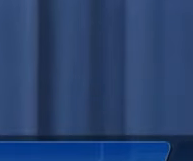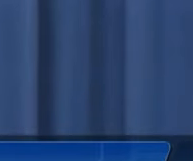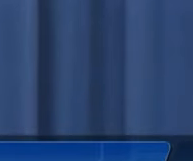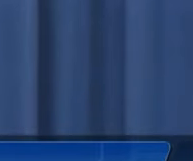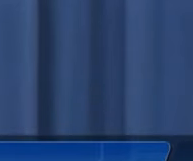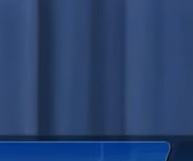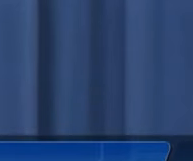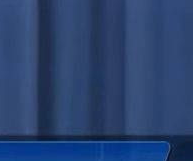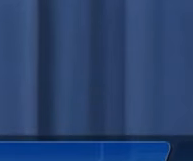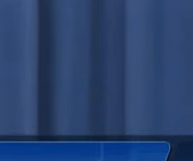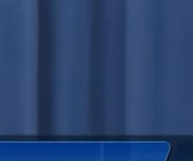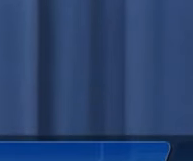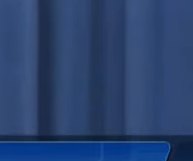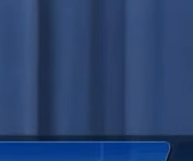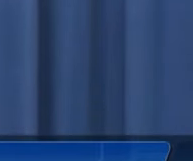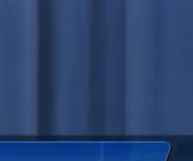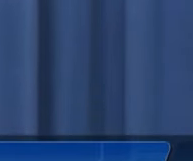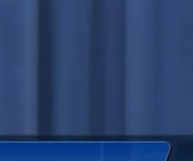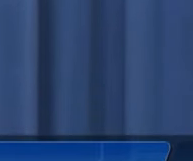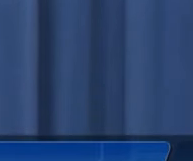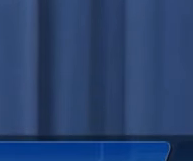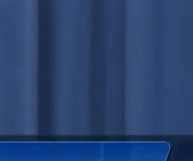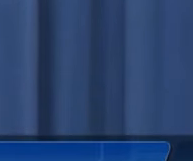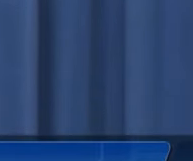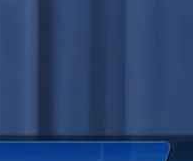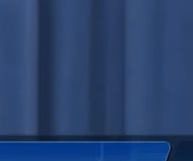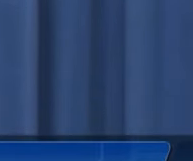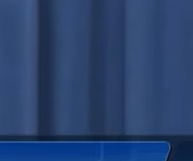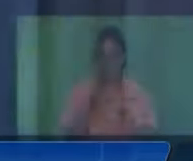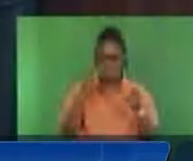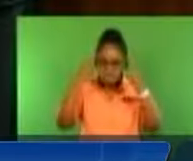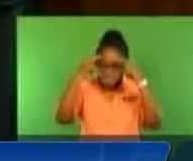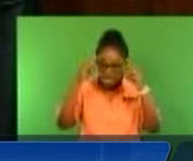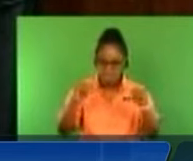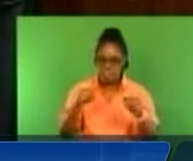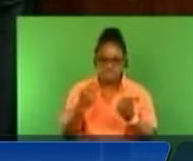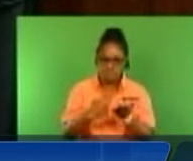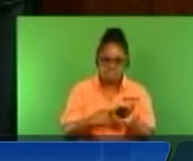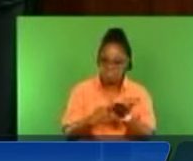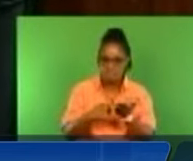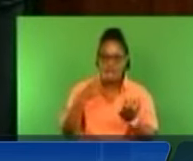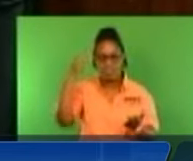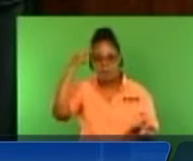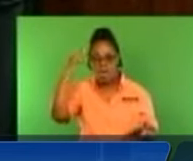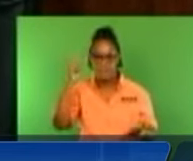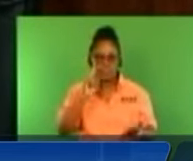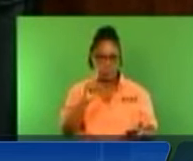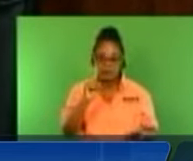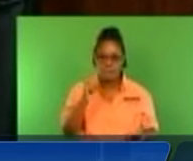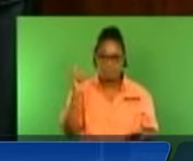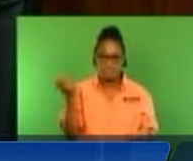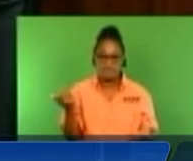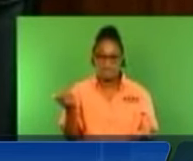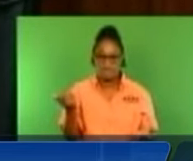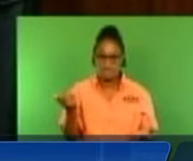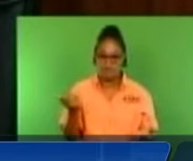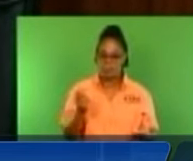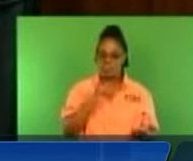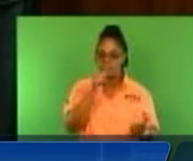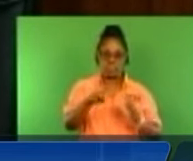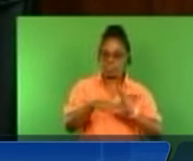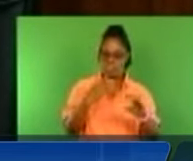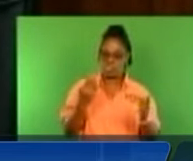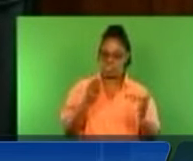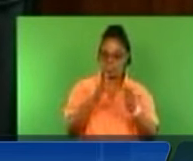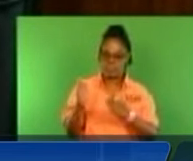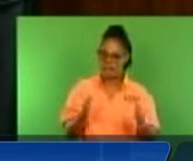getting a response from the Prime Minister on the crime talks between both parties. I thought maybe at first they did not share them because maybe in